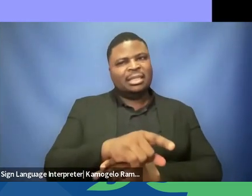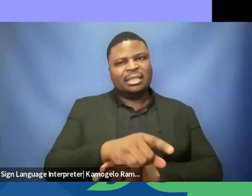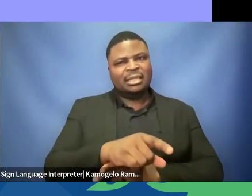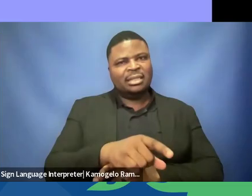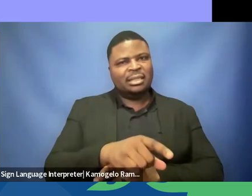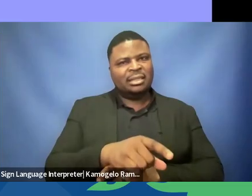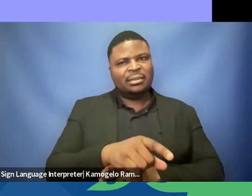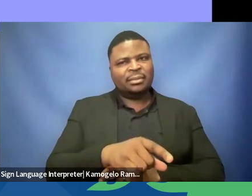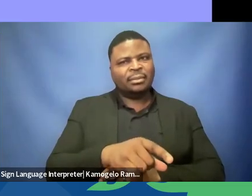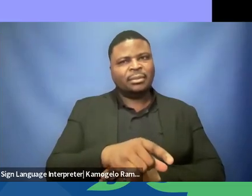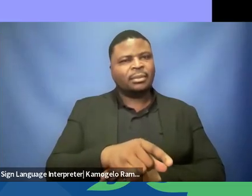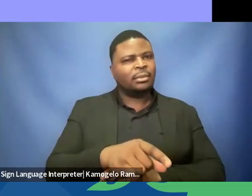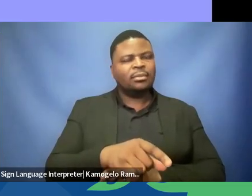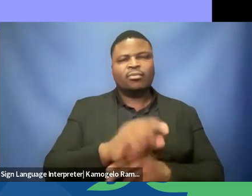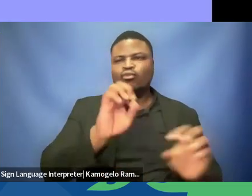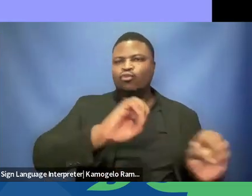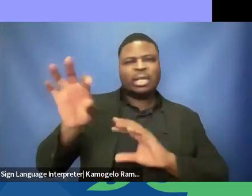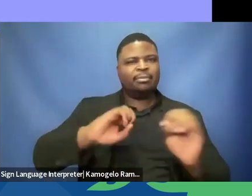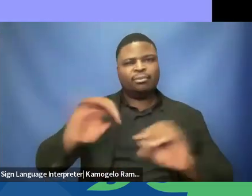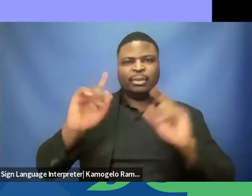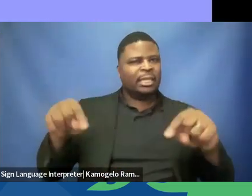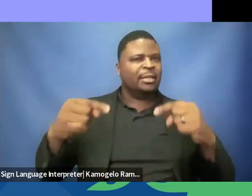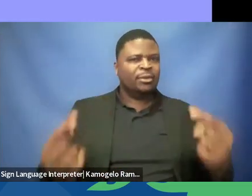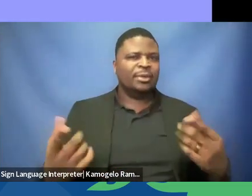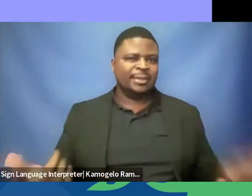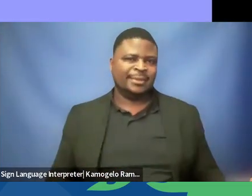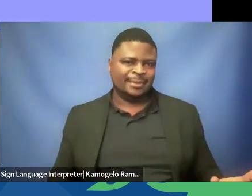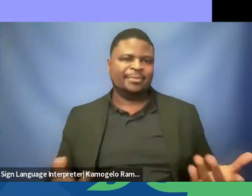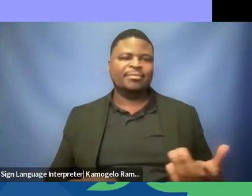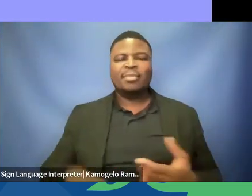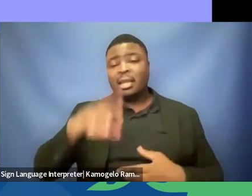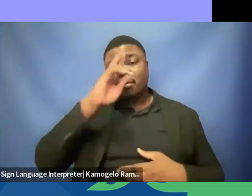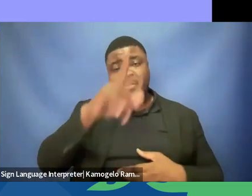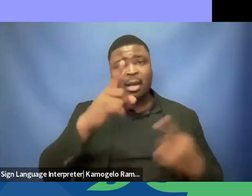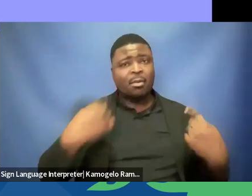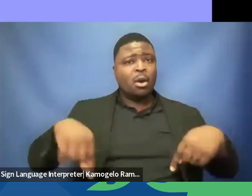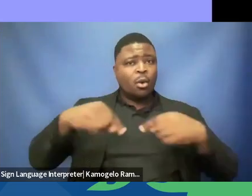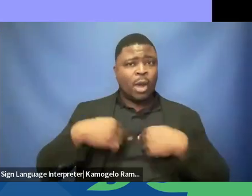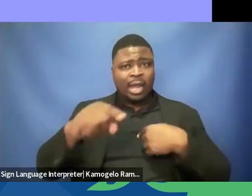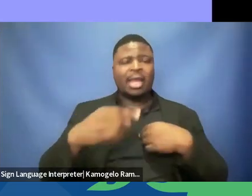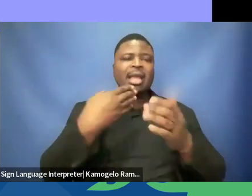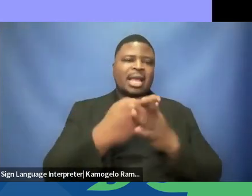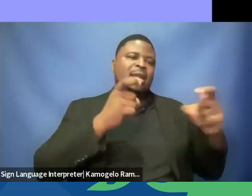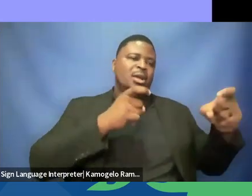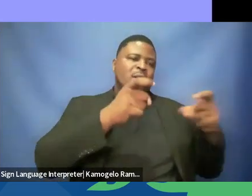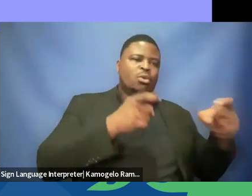bringing the cat. So Mombasa could only just regulate but not ban. So